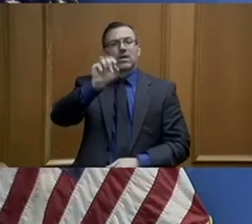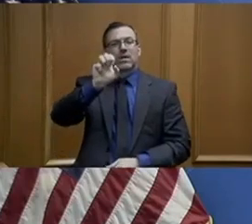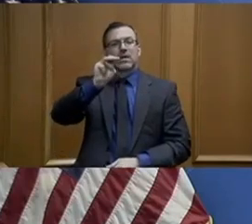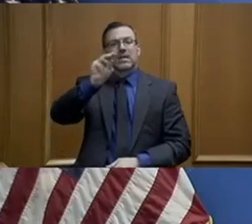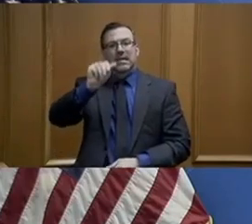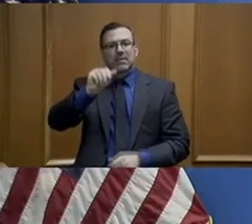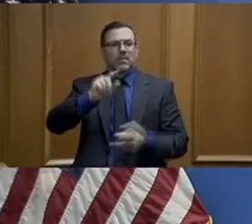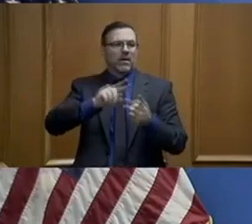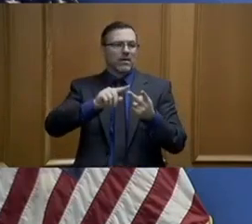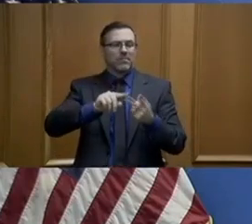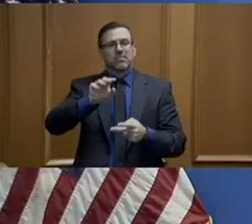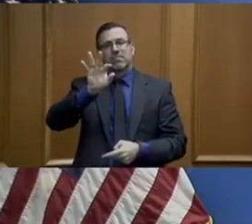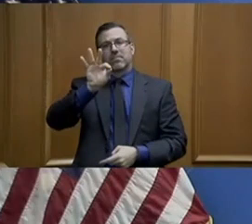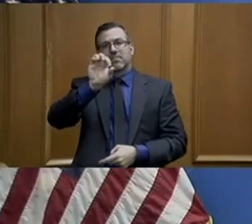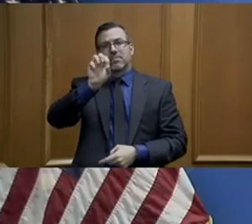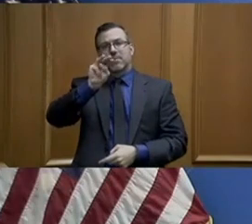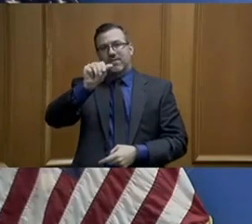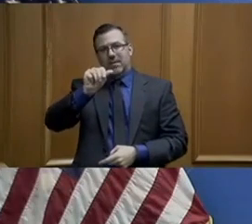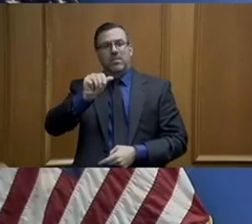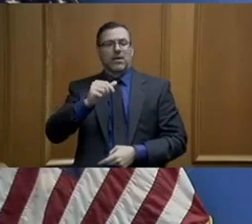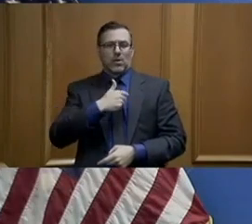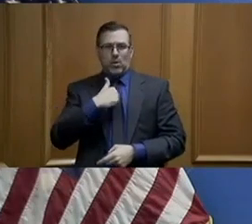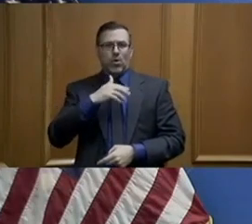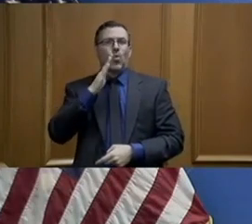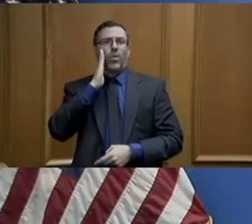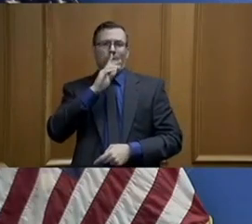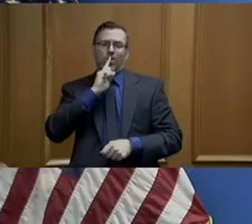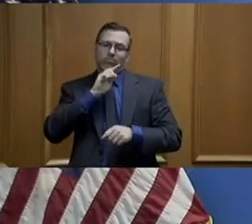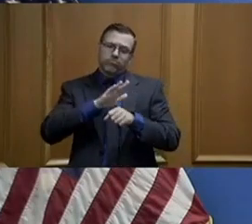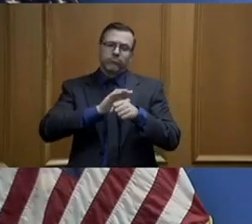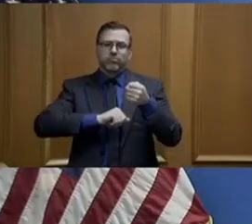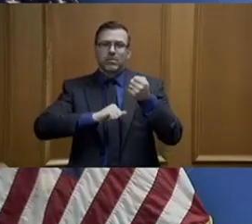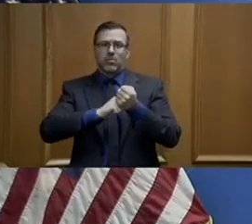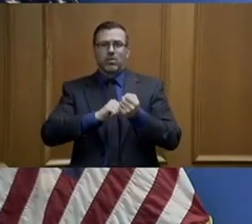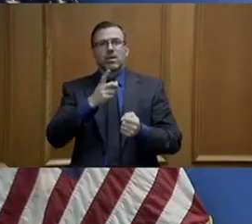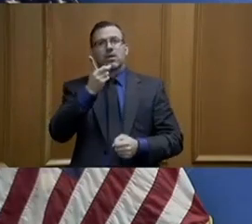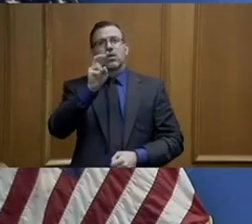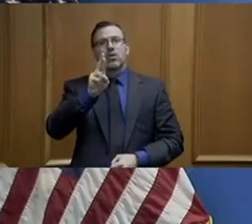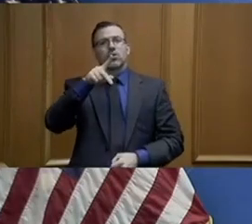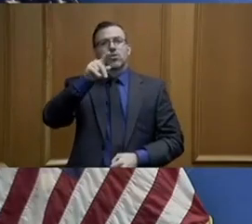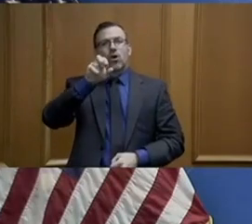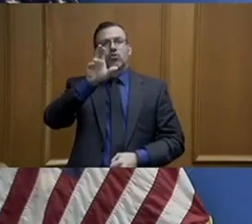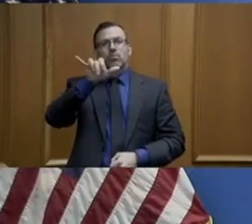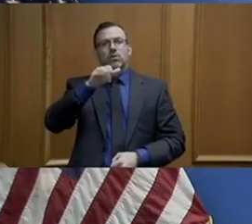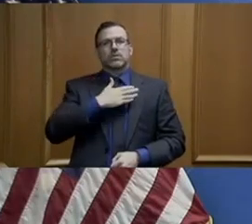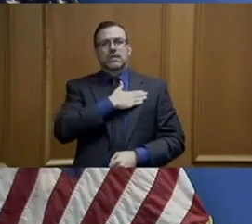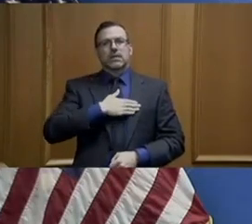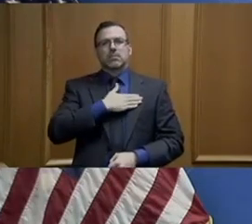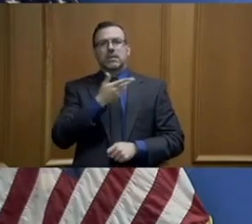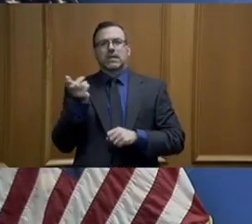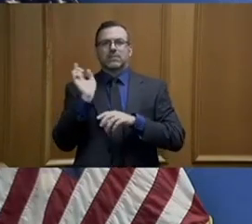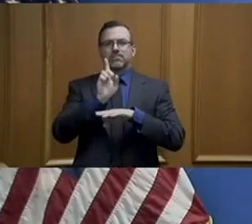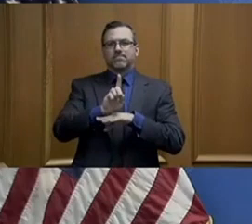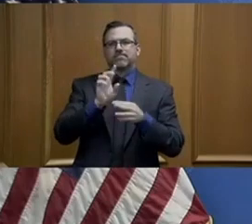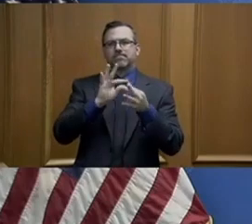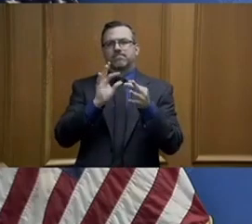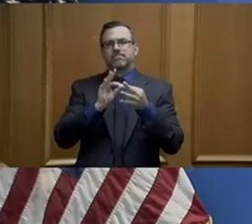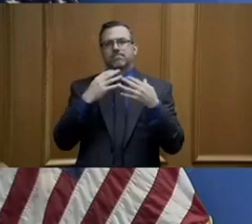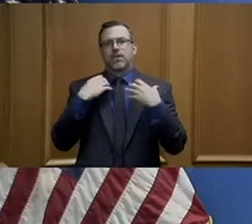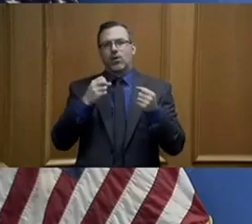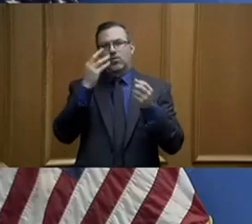work with us, and we will pledge our support to all of you. Dr. Piercy, would you come up and give a health report,